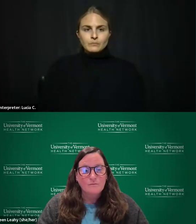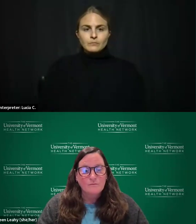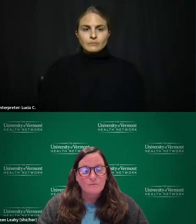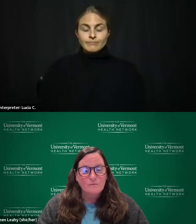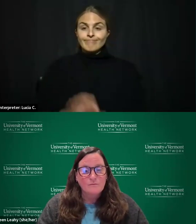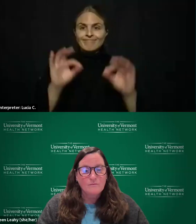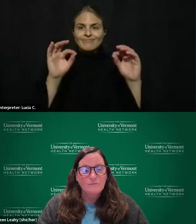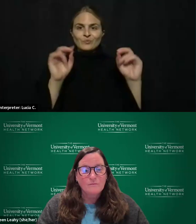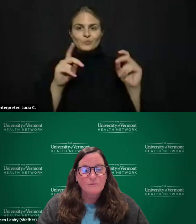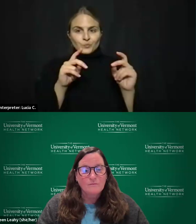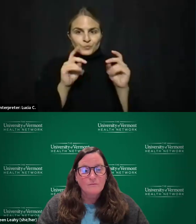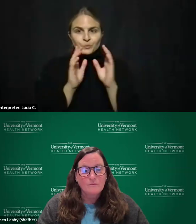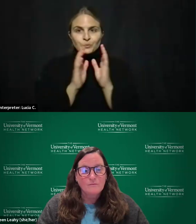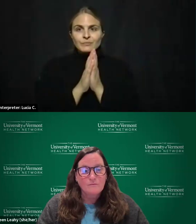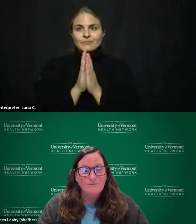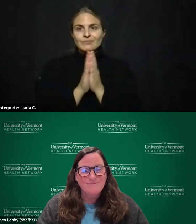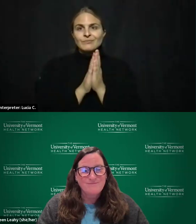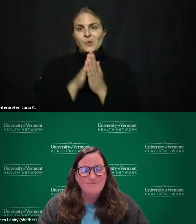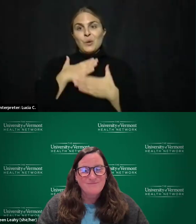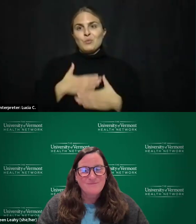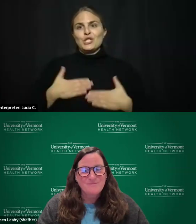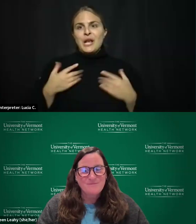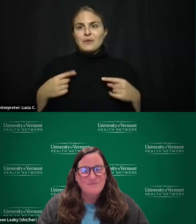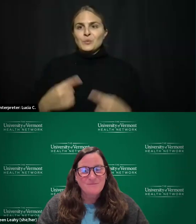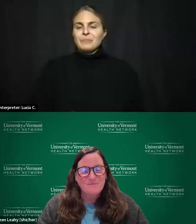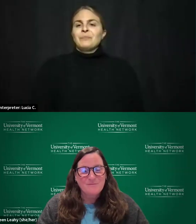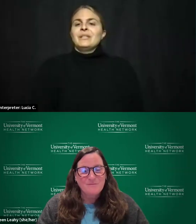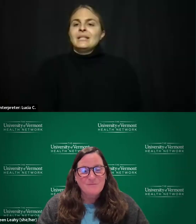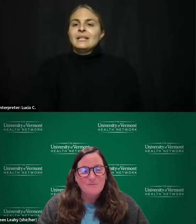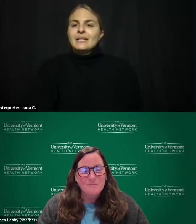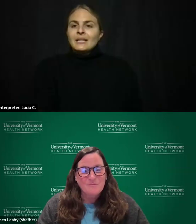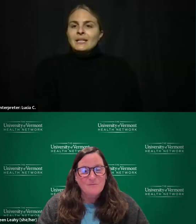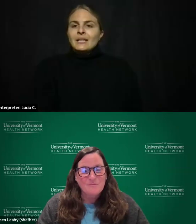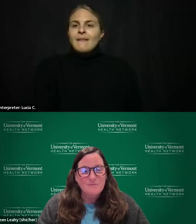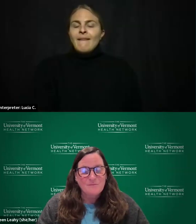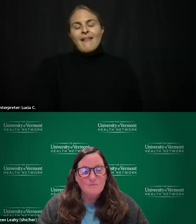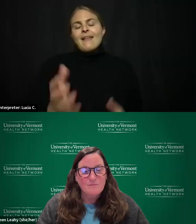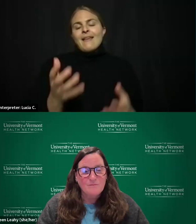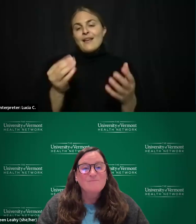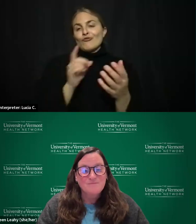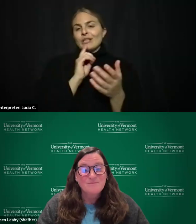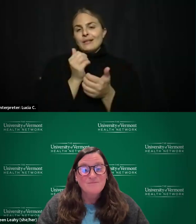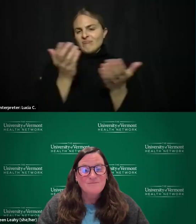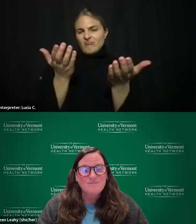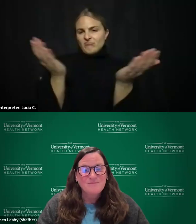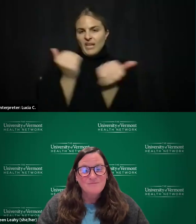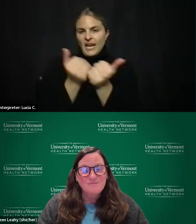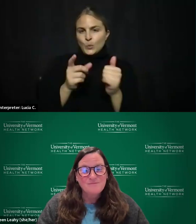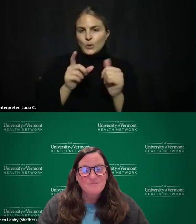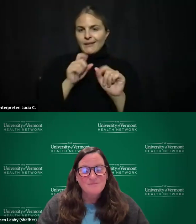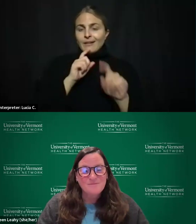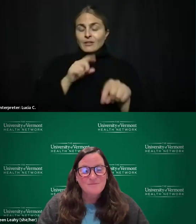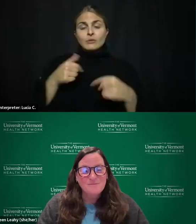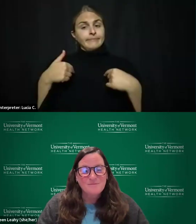Okay, I think we'll all appreciate this one. And I think anybody can answer this.